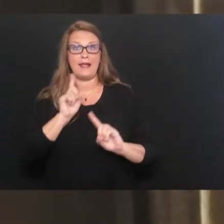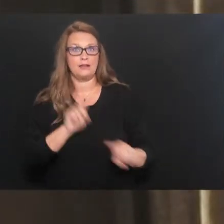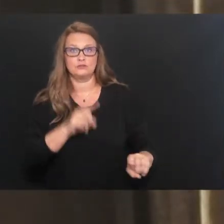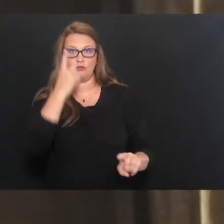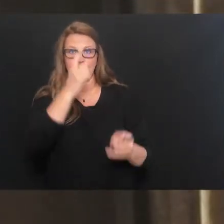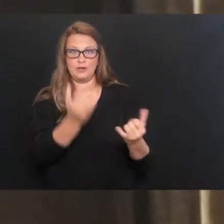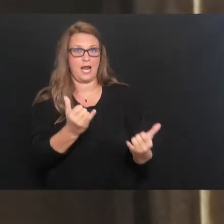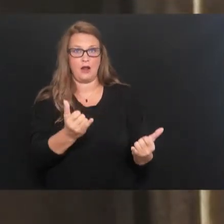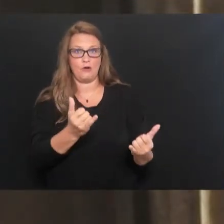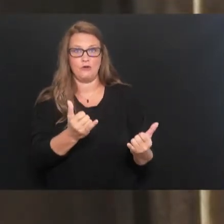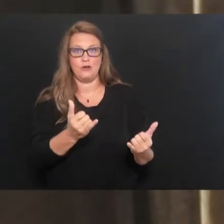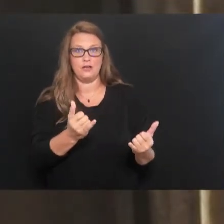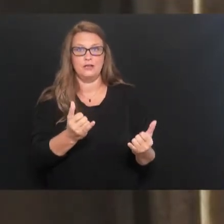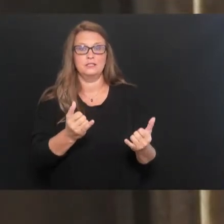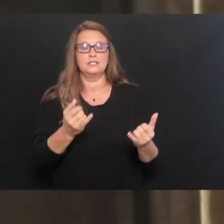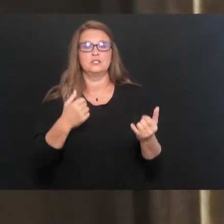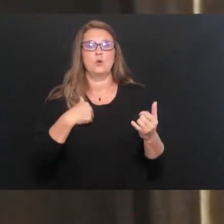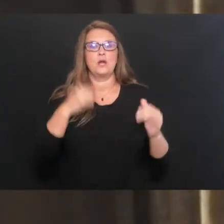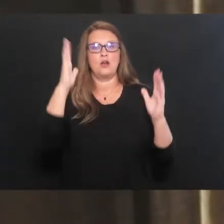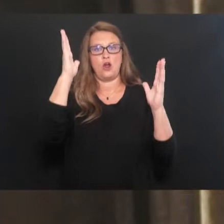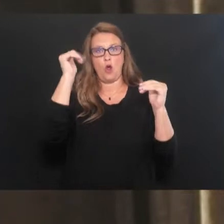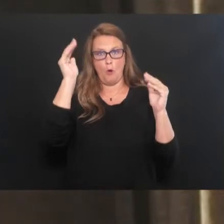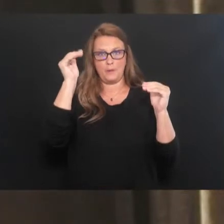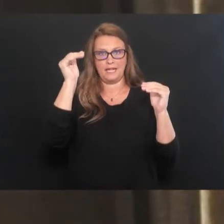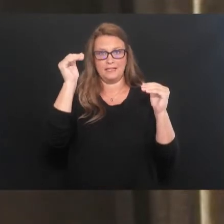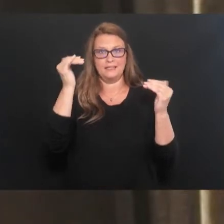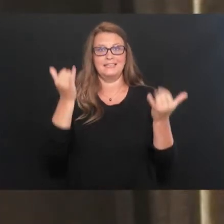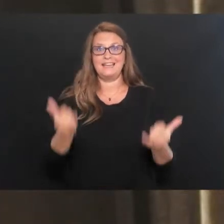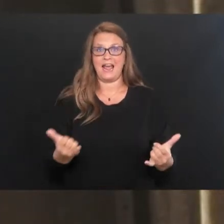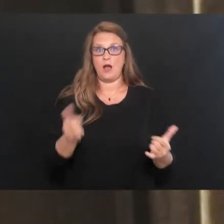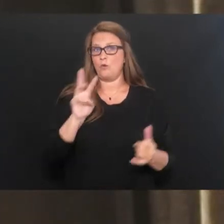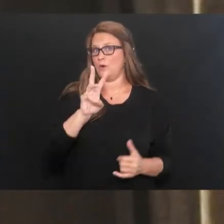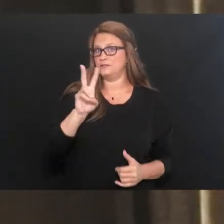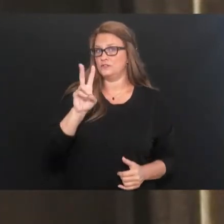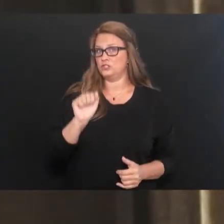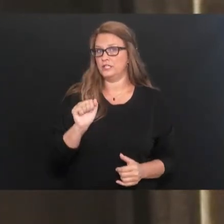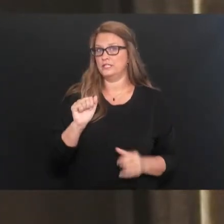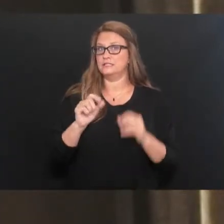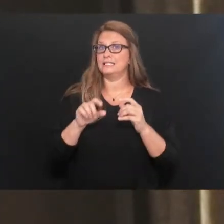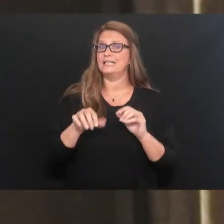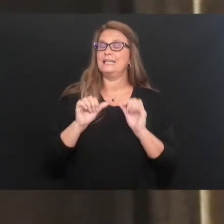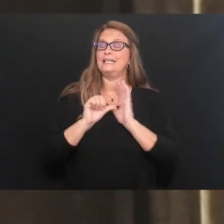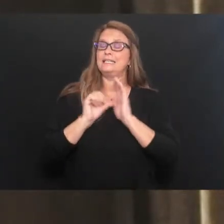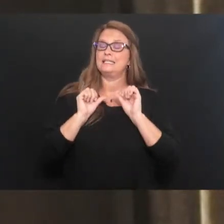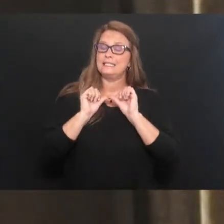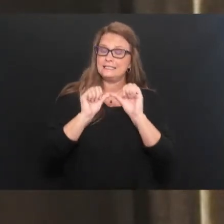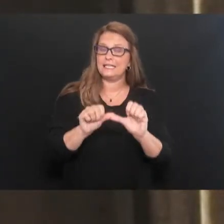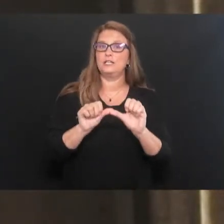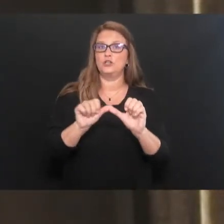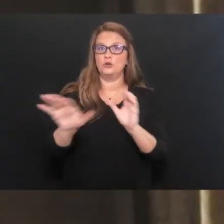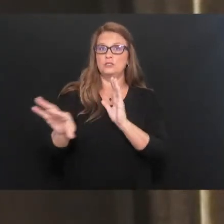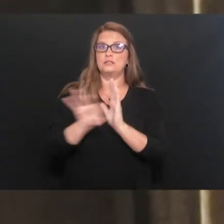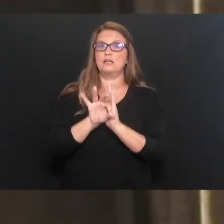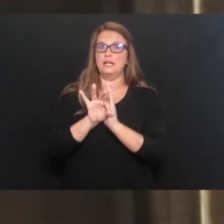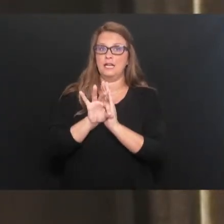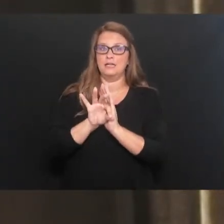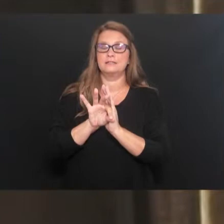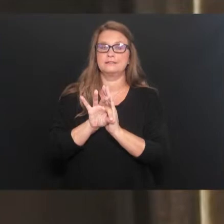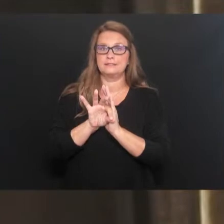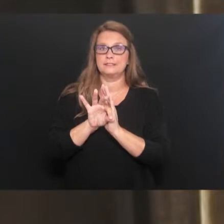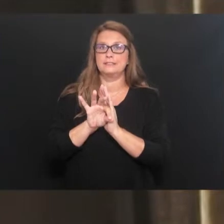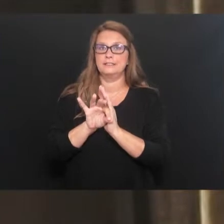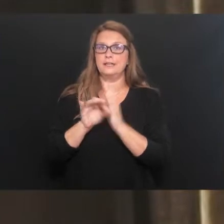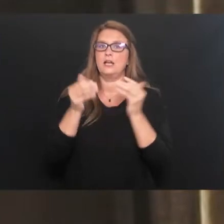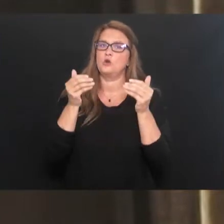that. And so we are very much hoping that West Virginians continue to choose vaccination of the vaccine eligible,